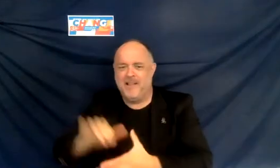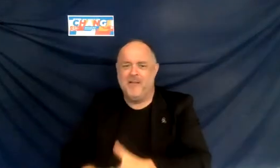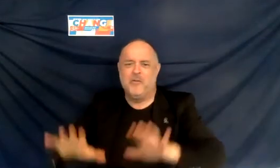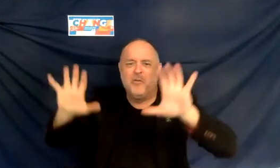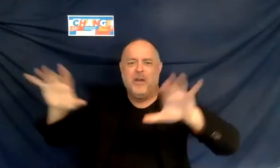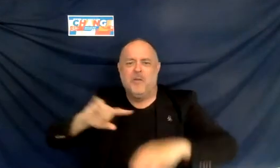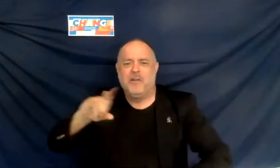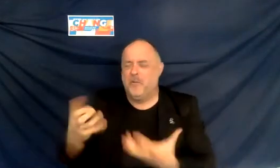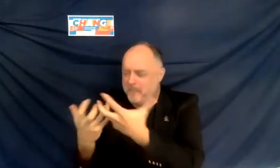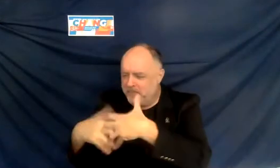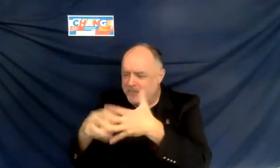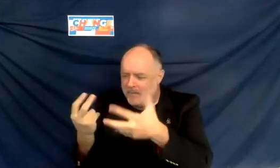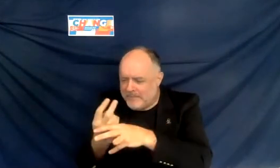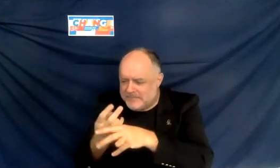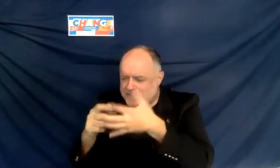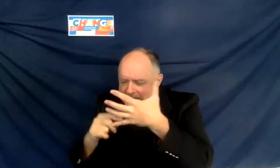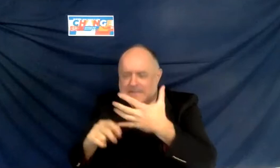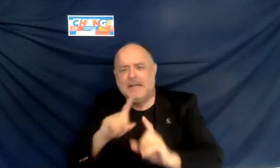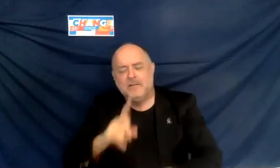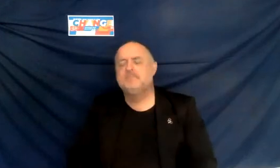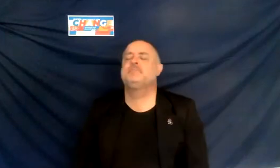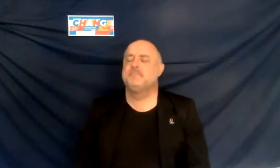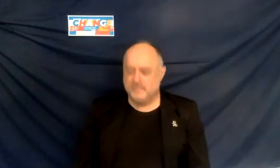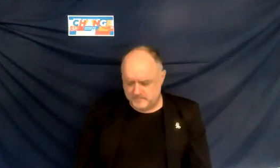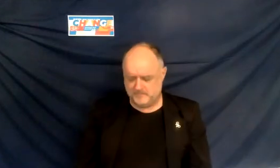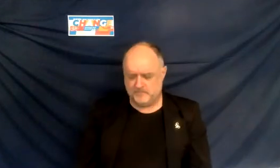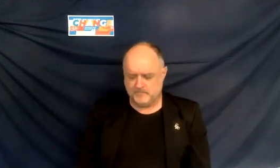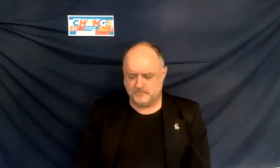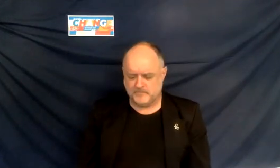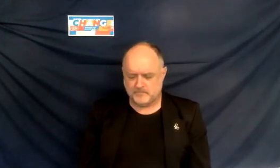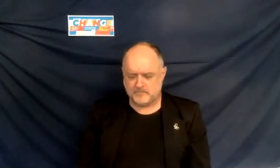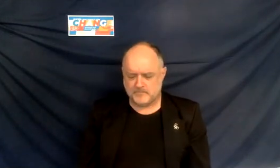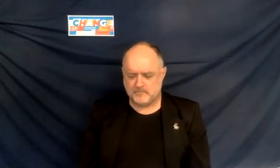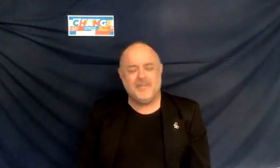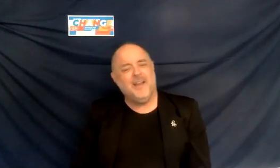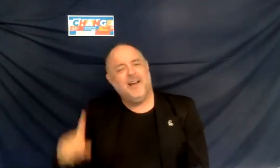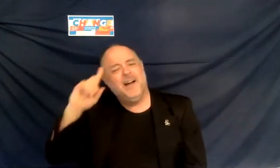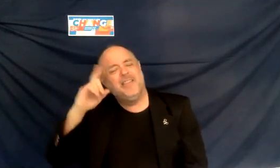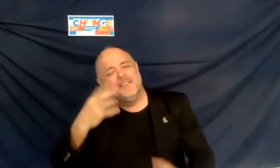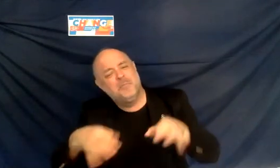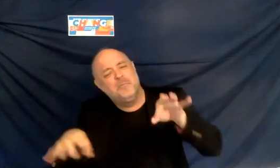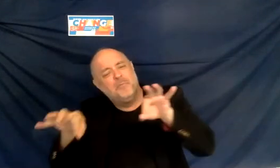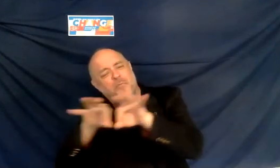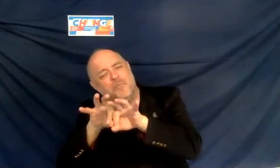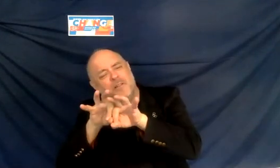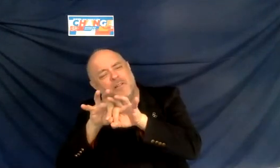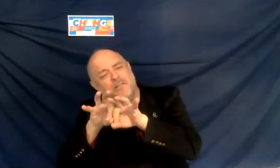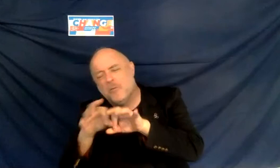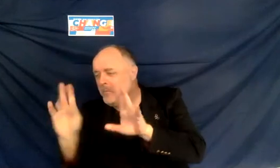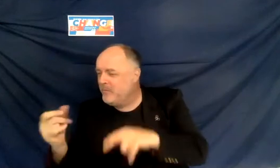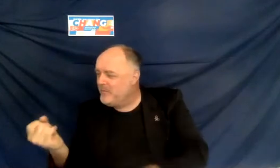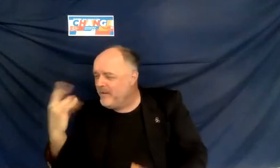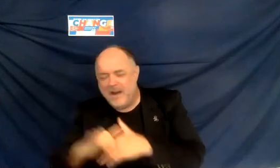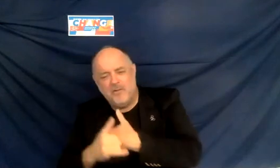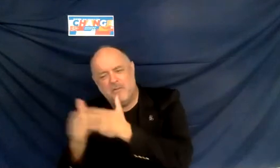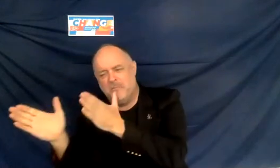here. So the other, I think it's important maybe for folks to know how the planning process works and the funding